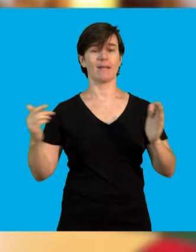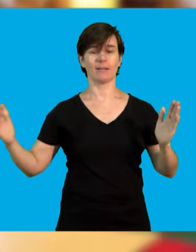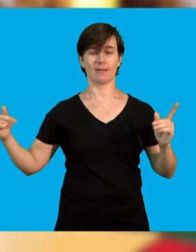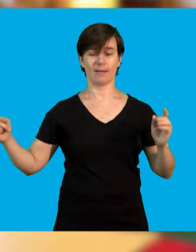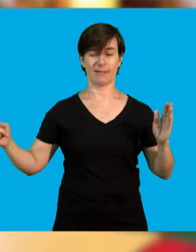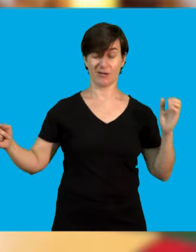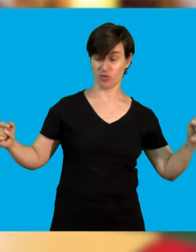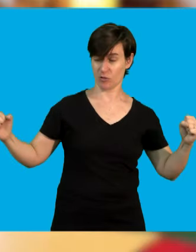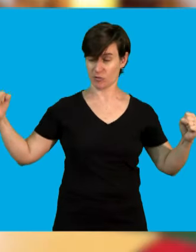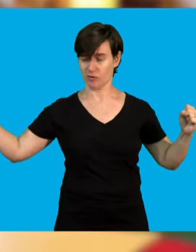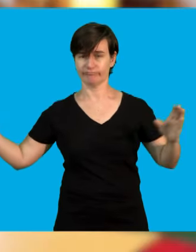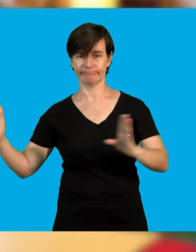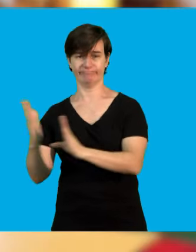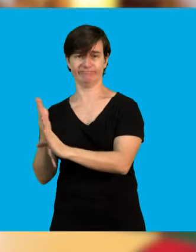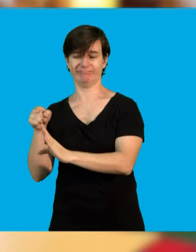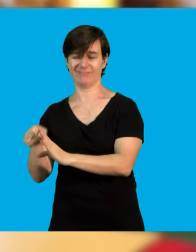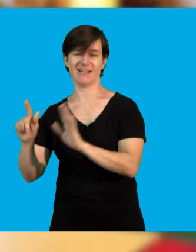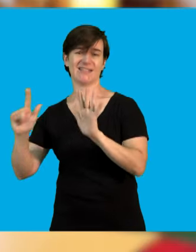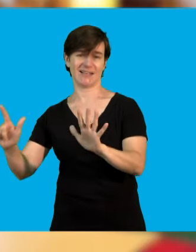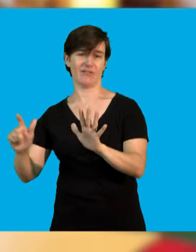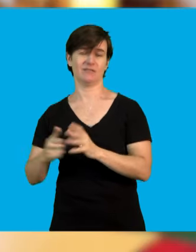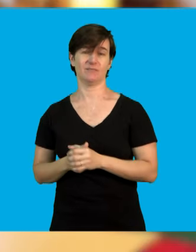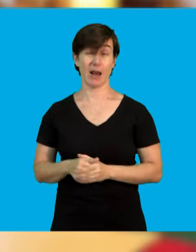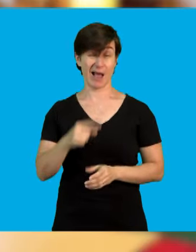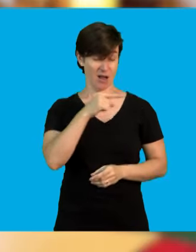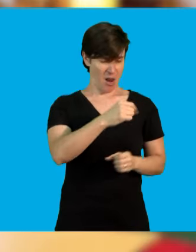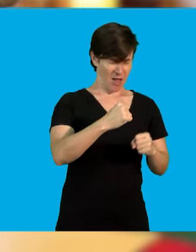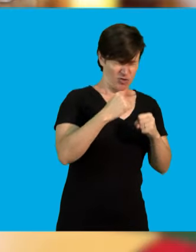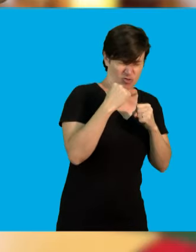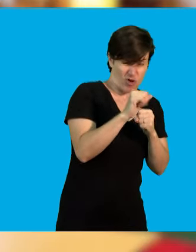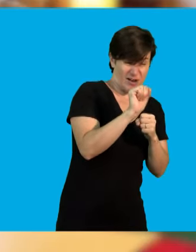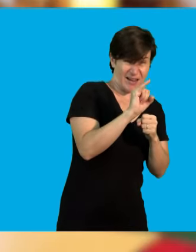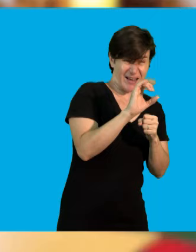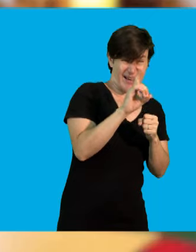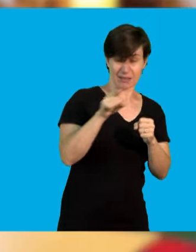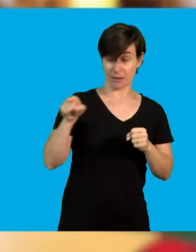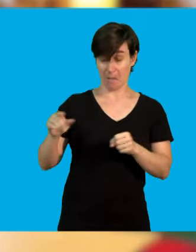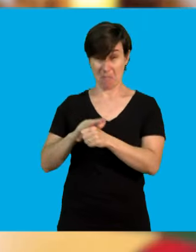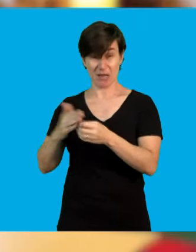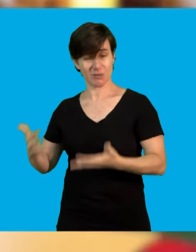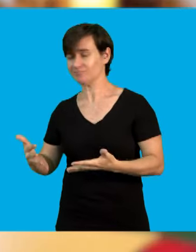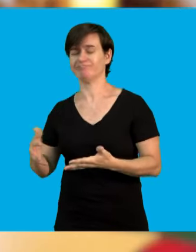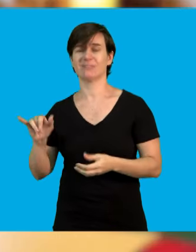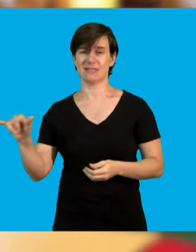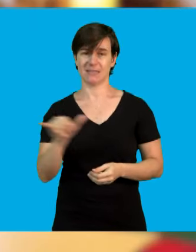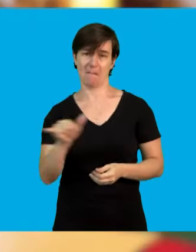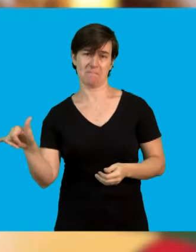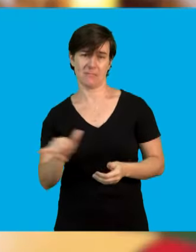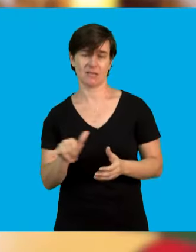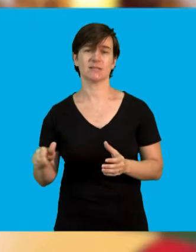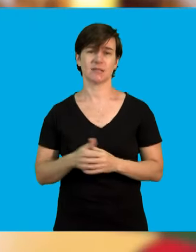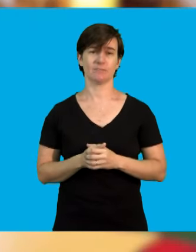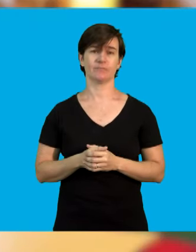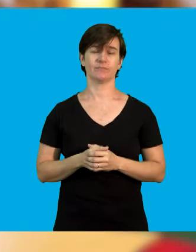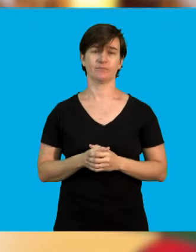each other. The acid was strong, the base was strong. So none of them was stronger than the other, hence the product was neutral. And of course,